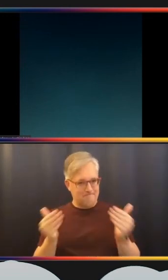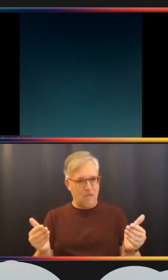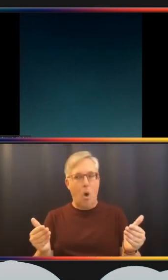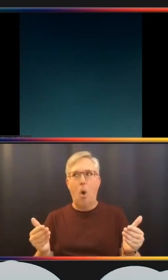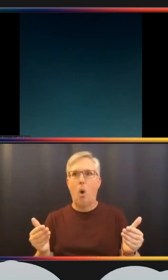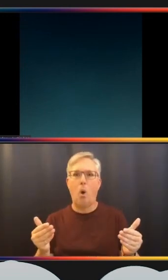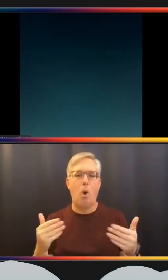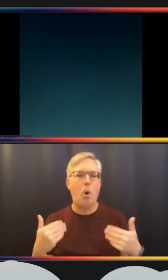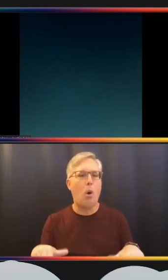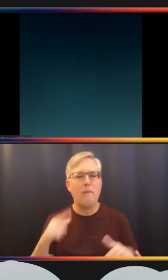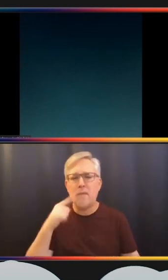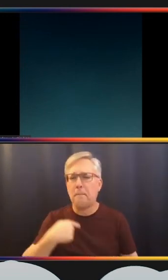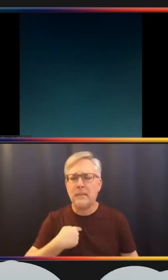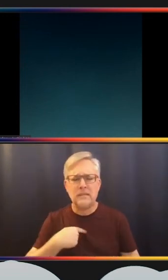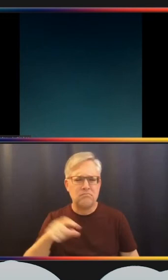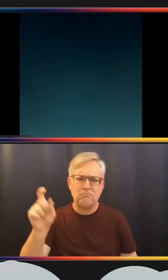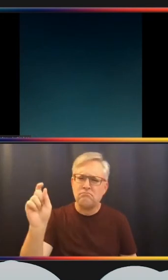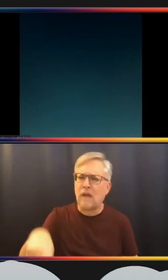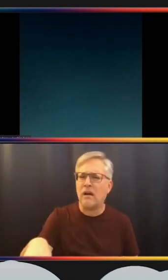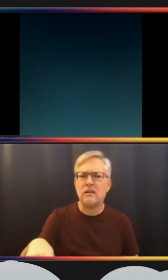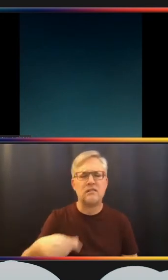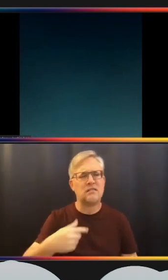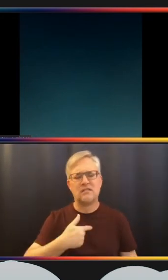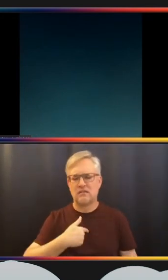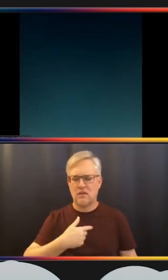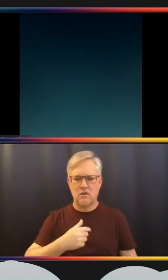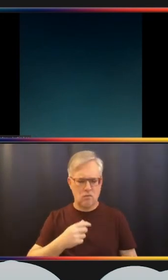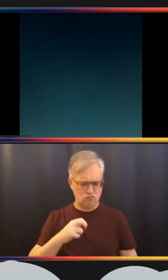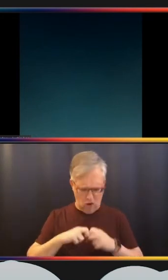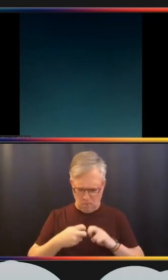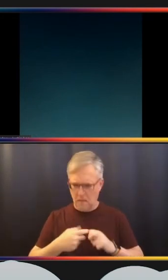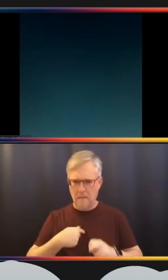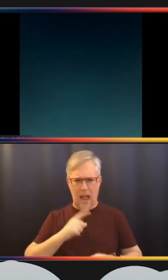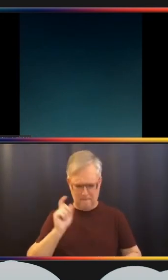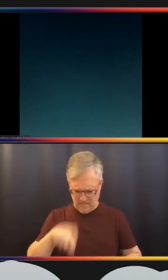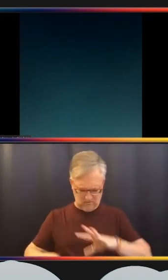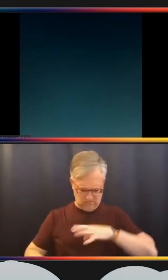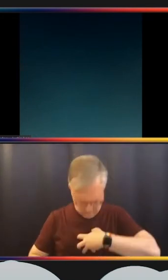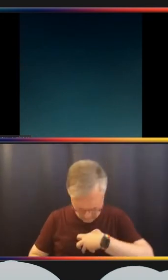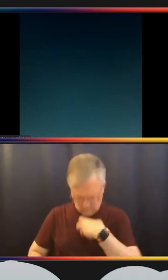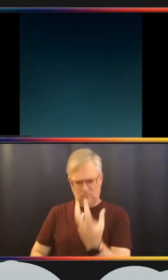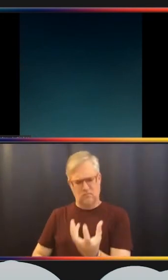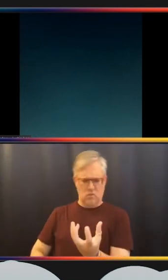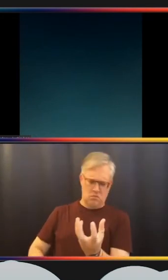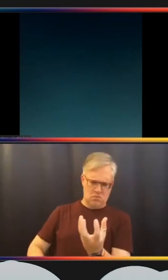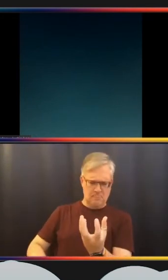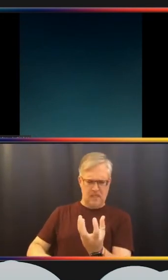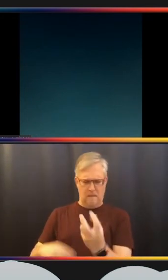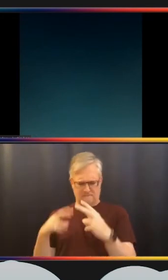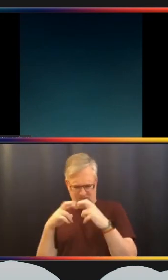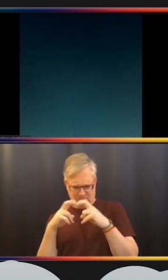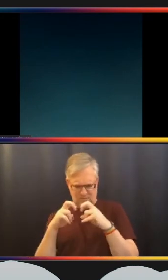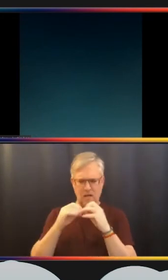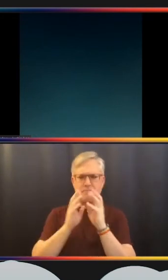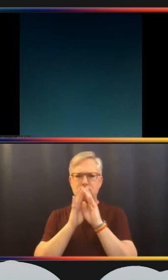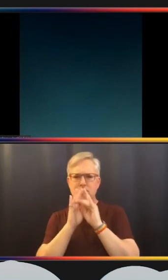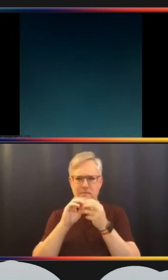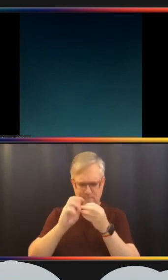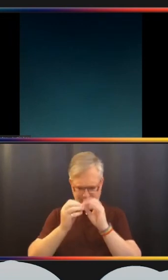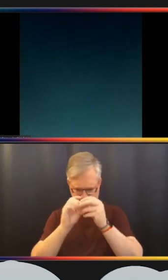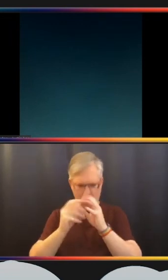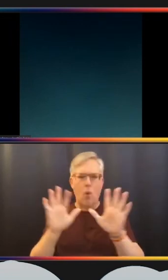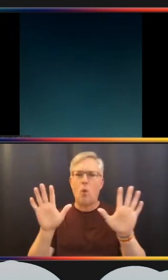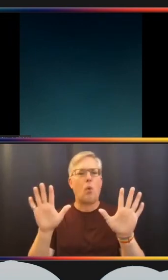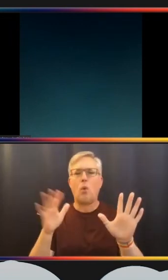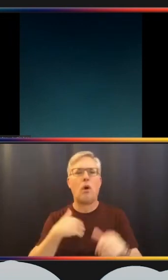so necessary. I'm somebody that works out my problems out loud. And so it's, I mean, I love